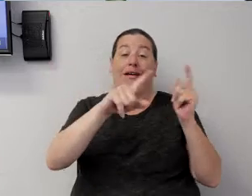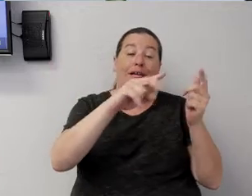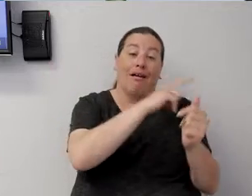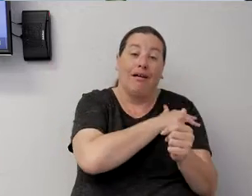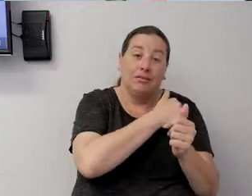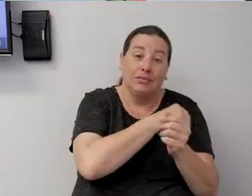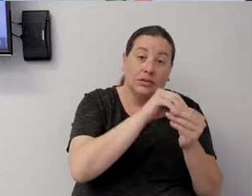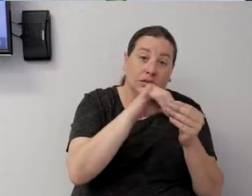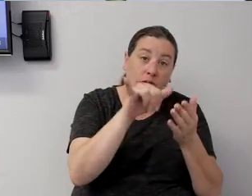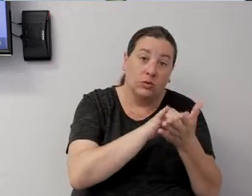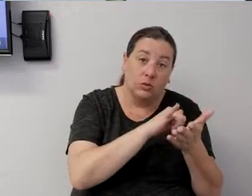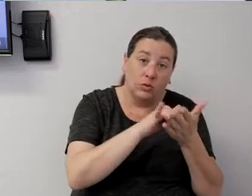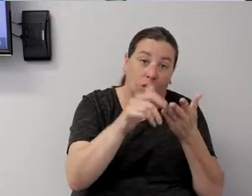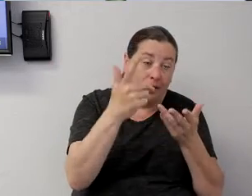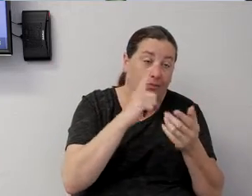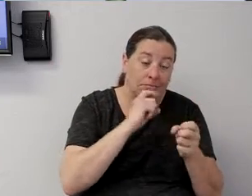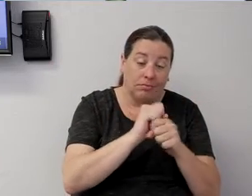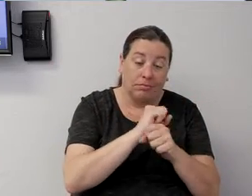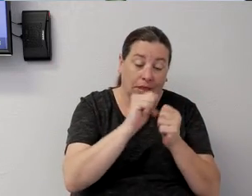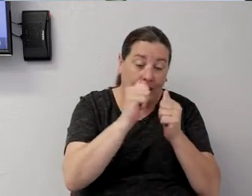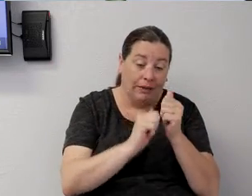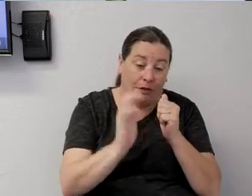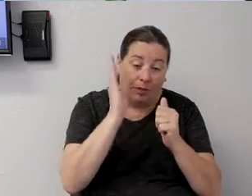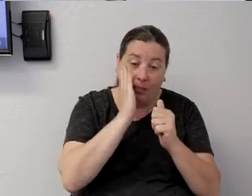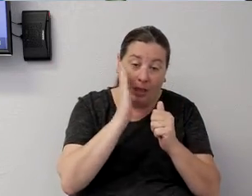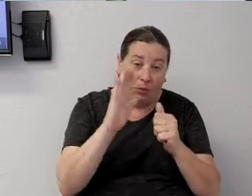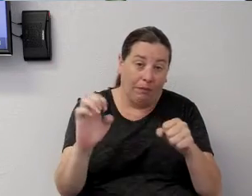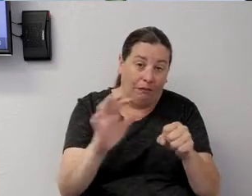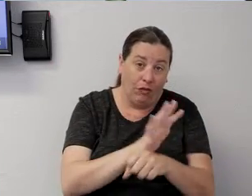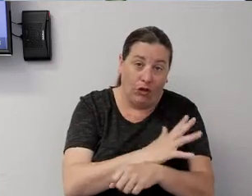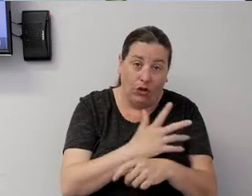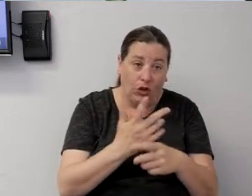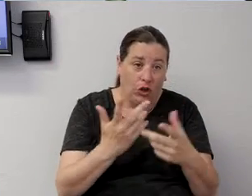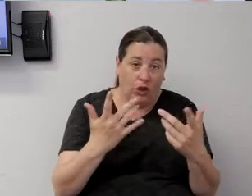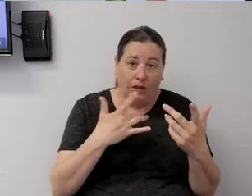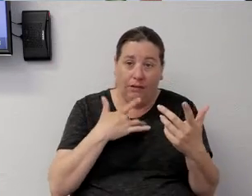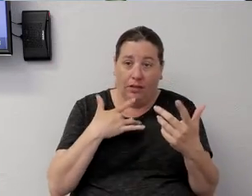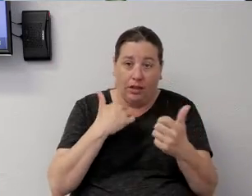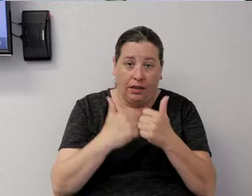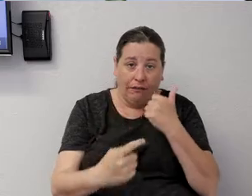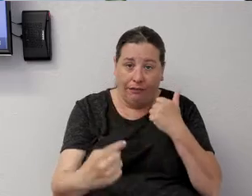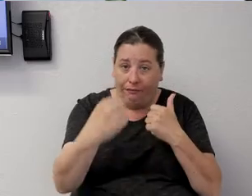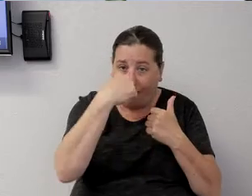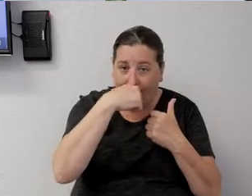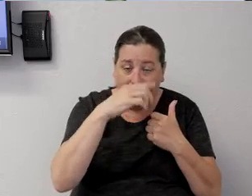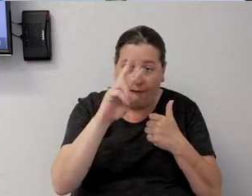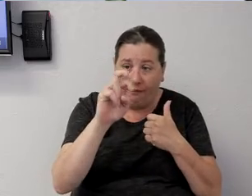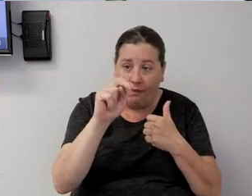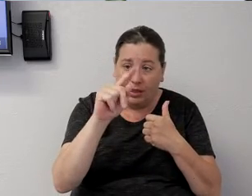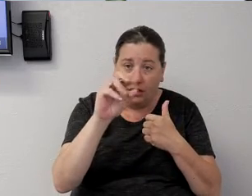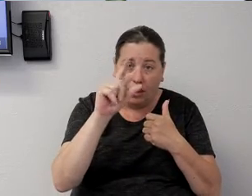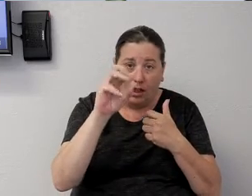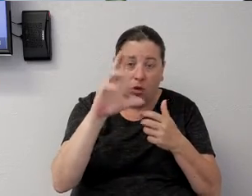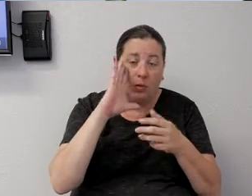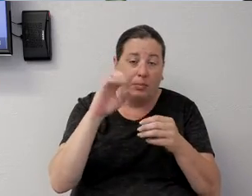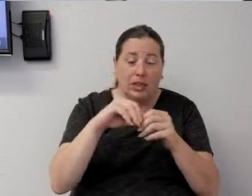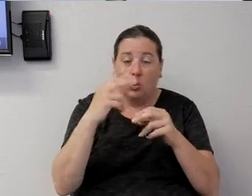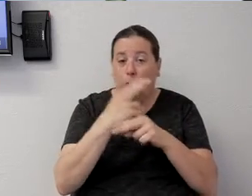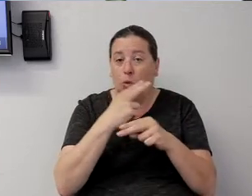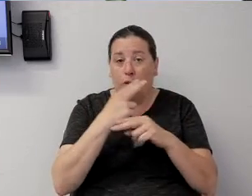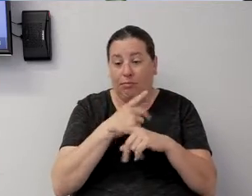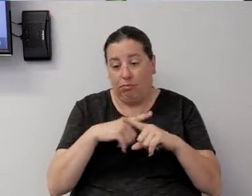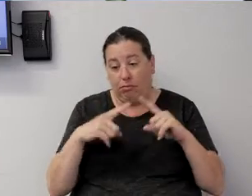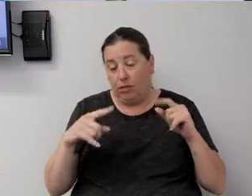experienced, that literally every bed would be full, we'd be bursting at the seams, every ventilator would be in use, and that just hasn't